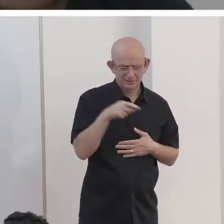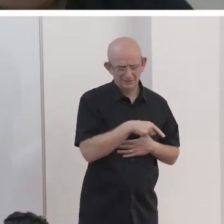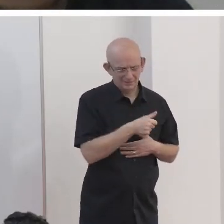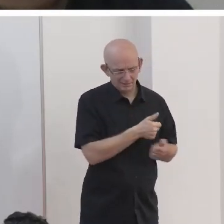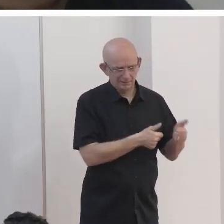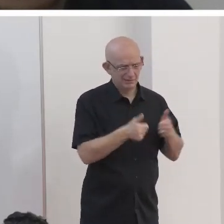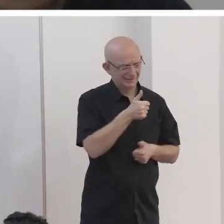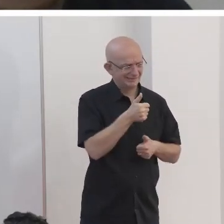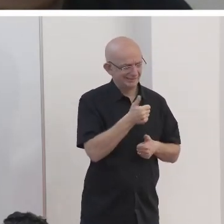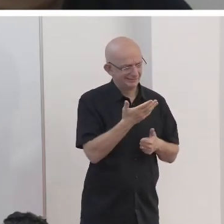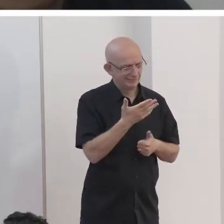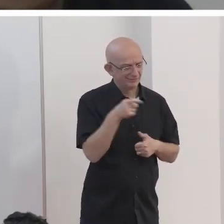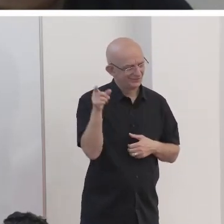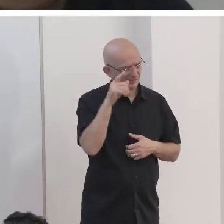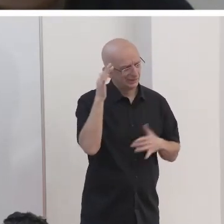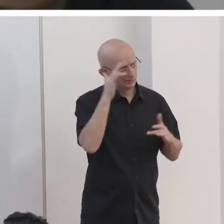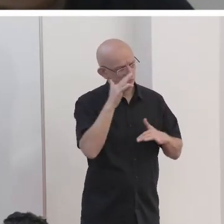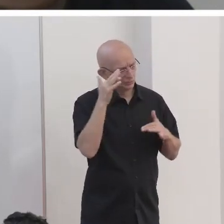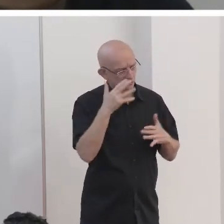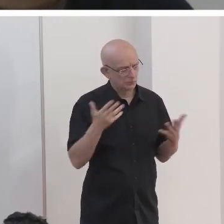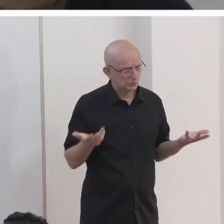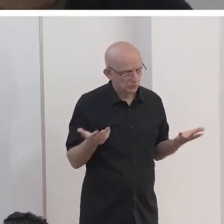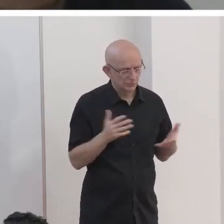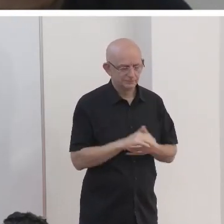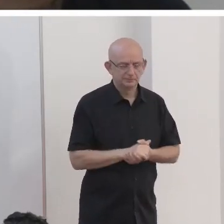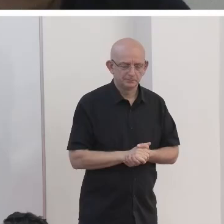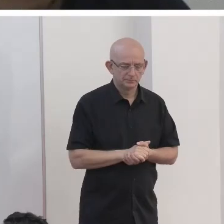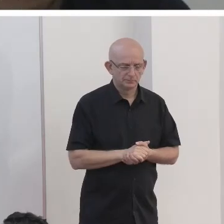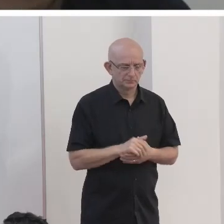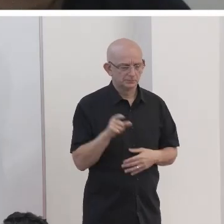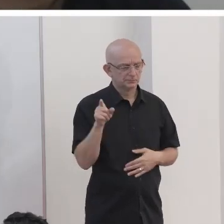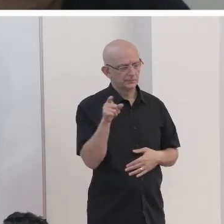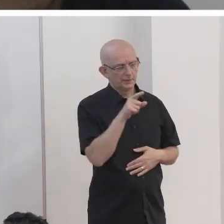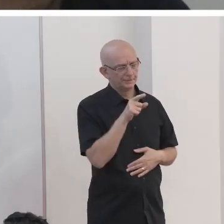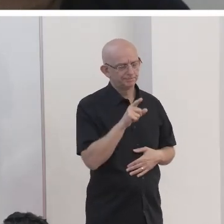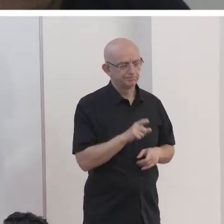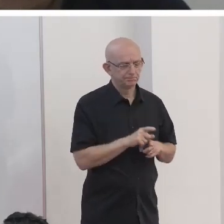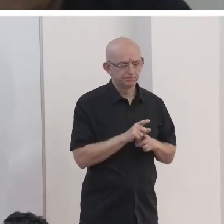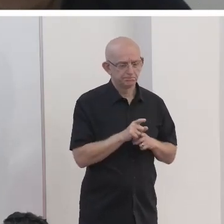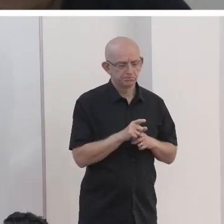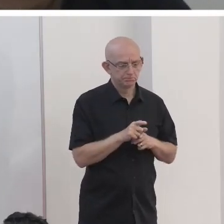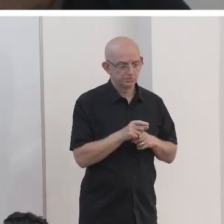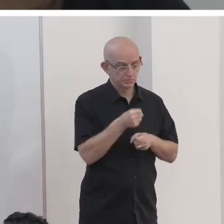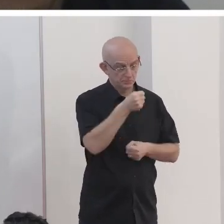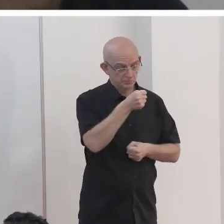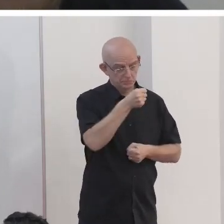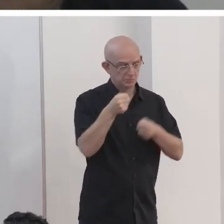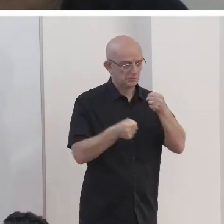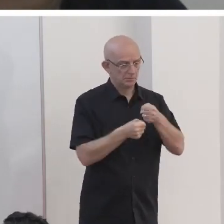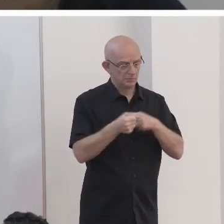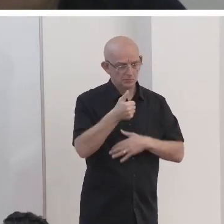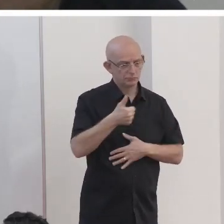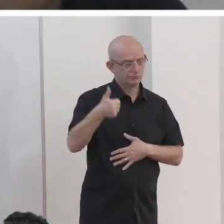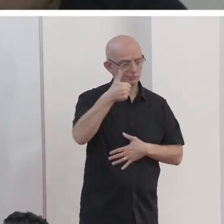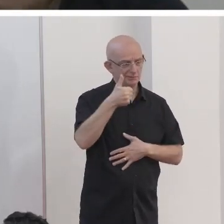us. In Nepal, you can see many men and women with disabilities are still begging on the